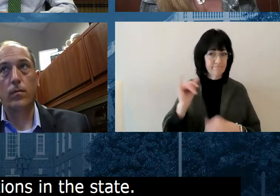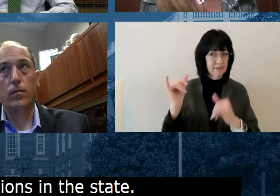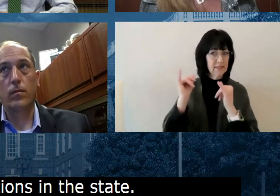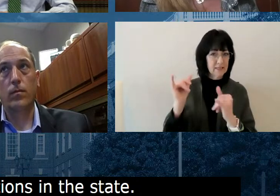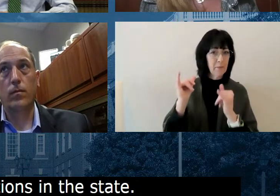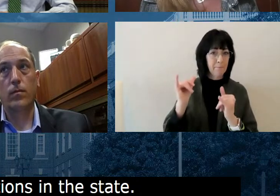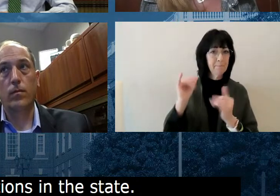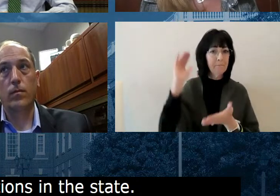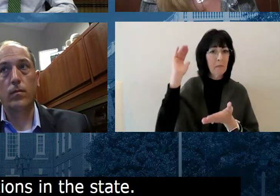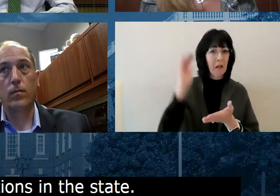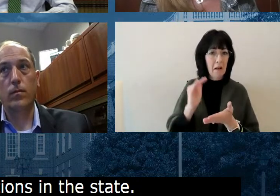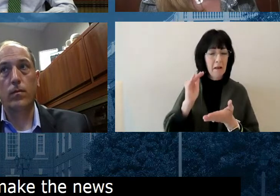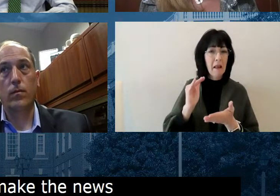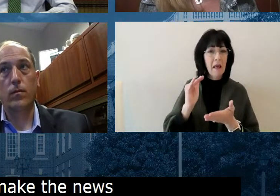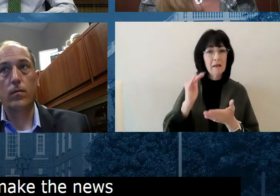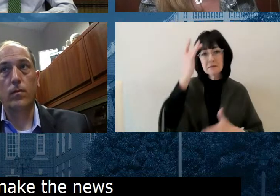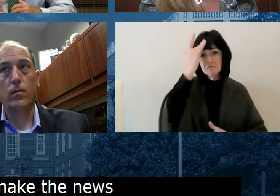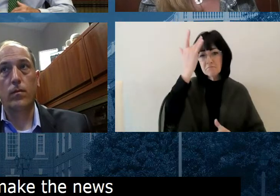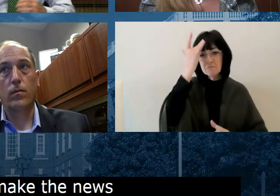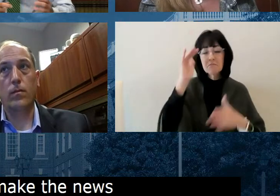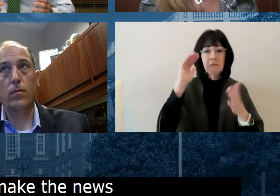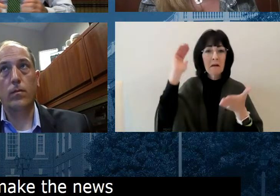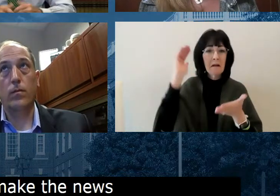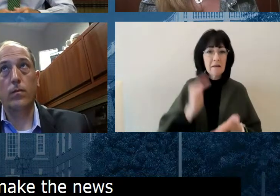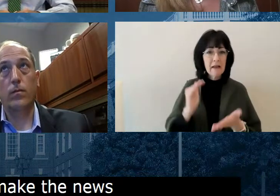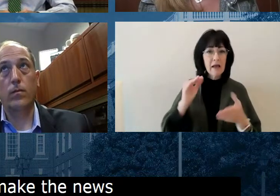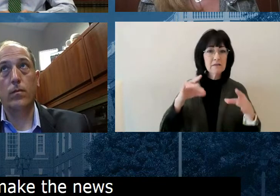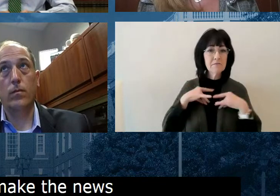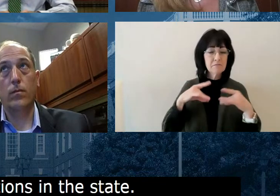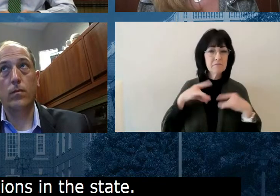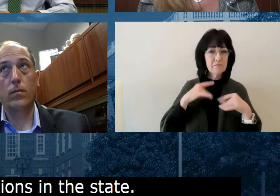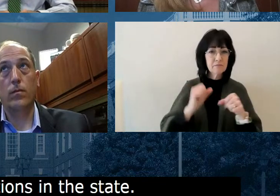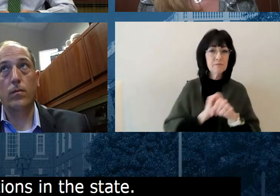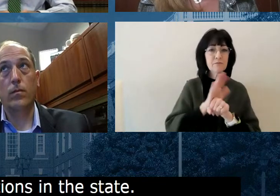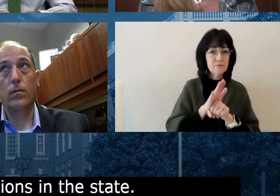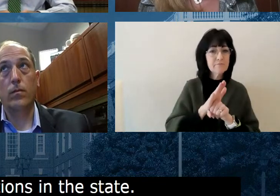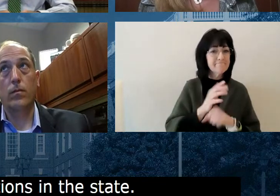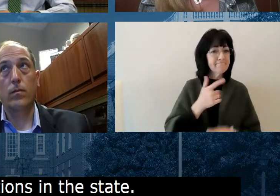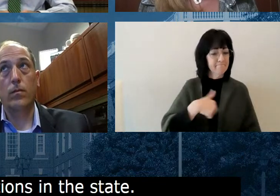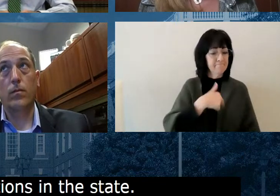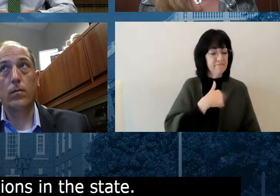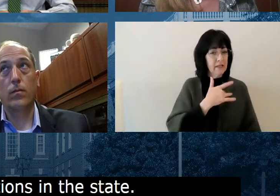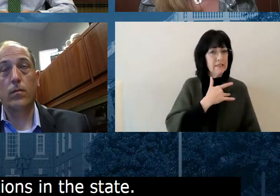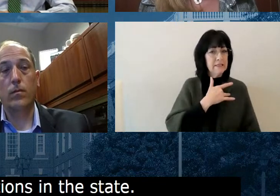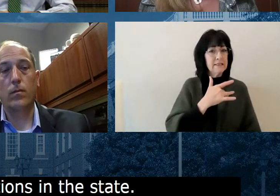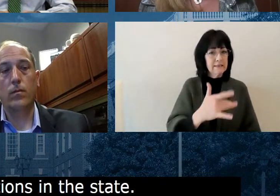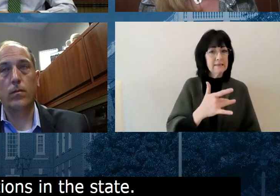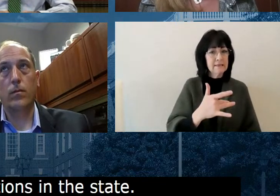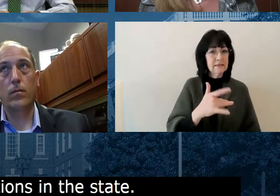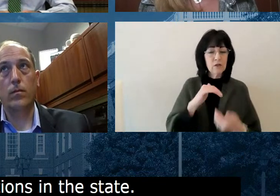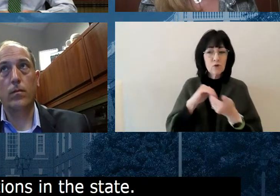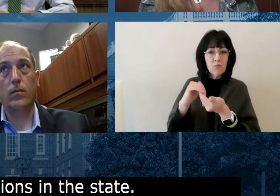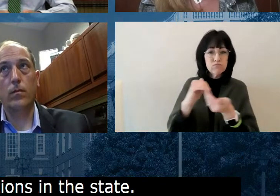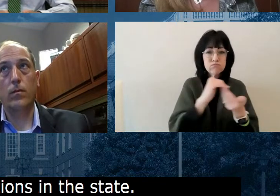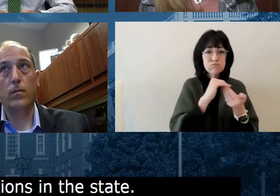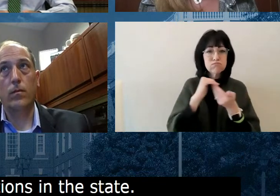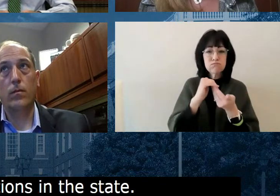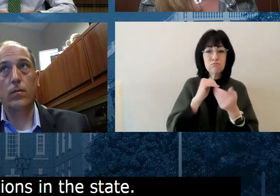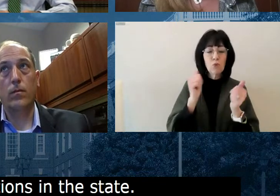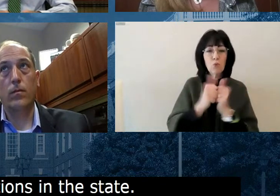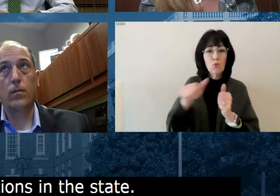some announcements from them. We'd like to coordinate and communicate across state lines so we don't get those